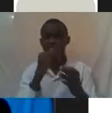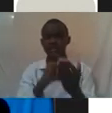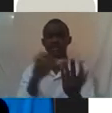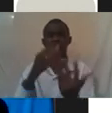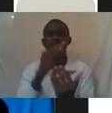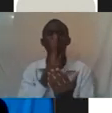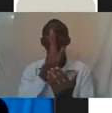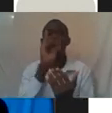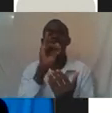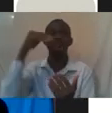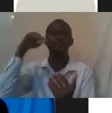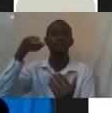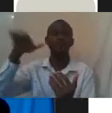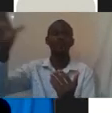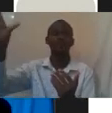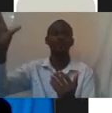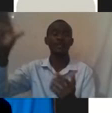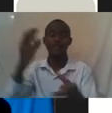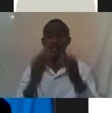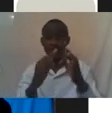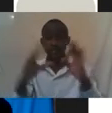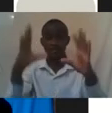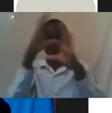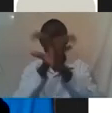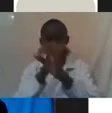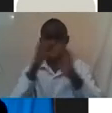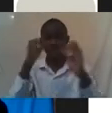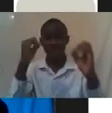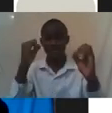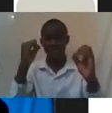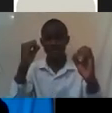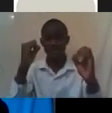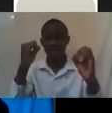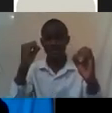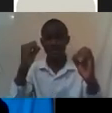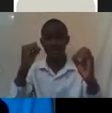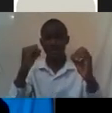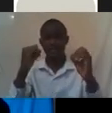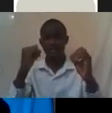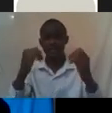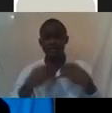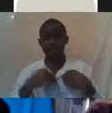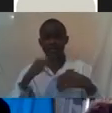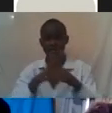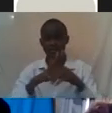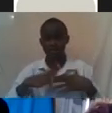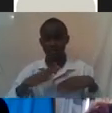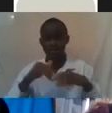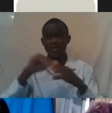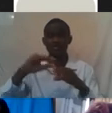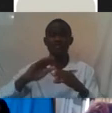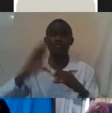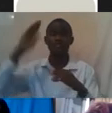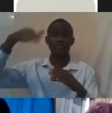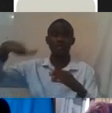parliament, if the president has, the president's party has a majority in parliament, then it is the one that will elect